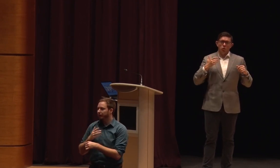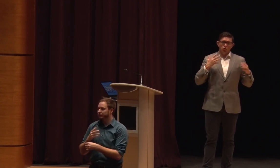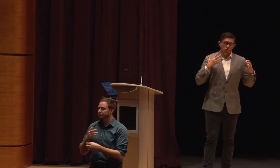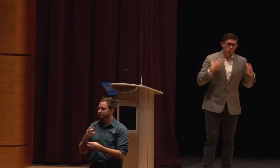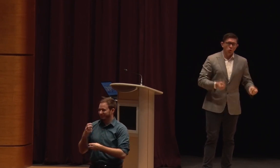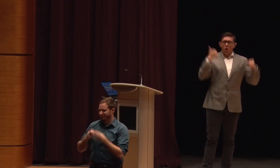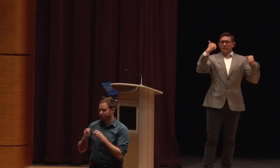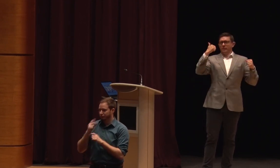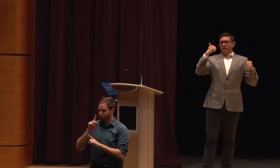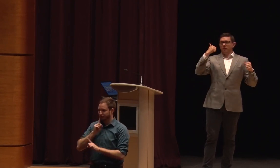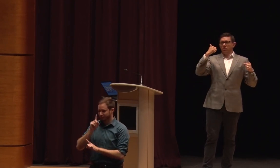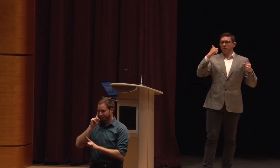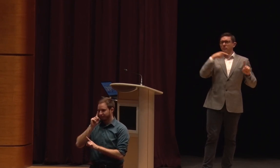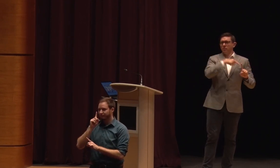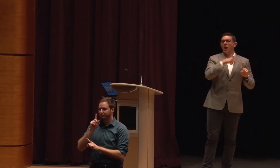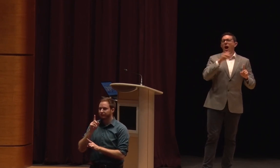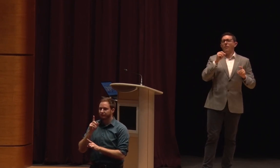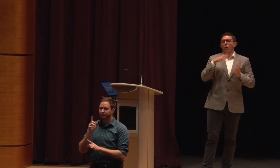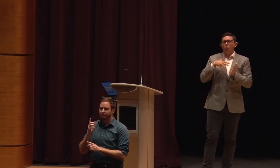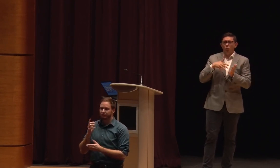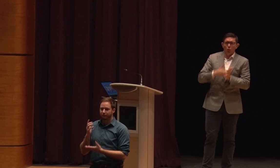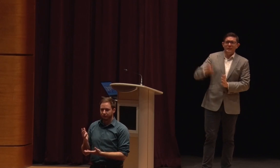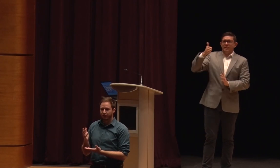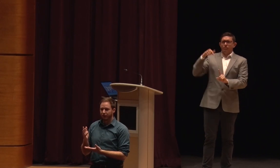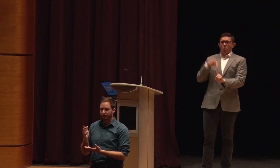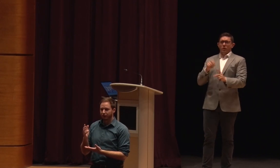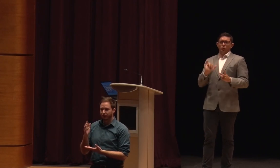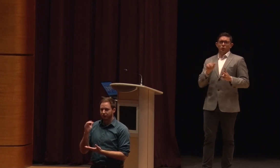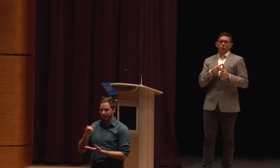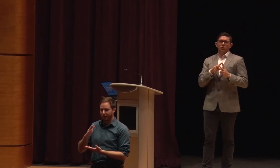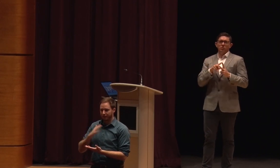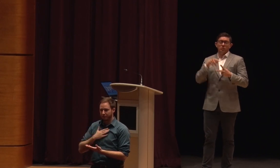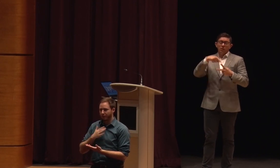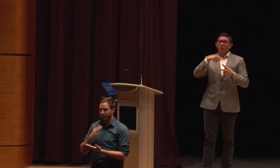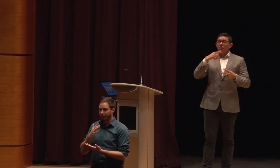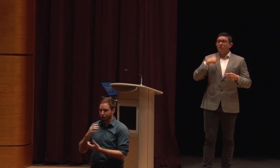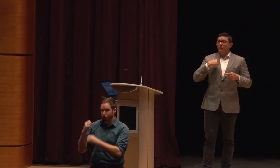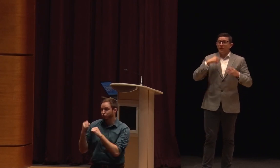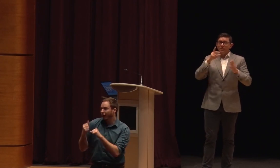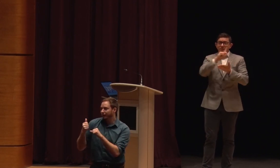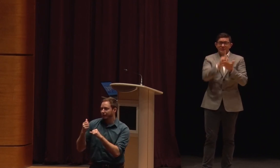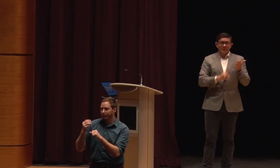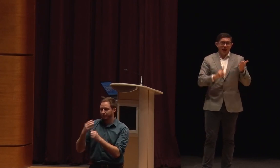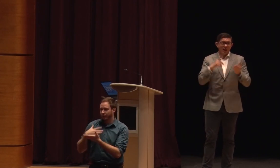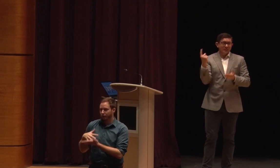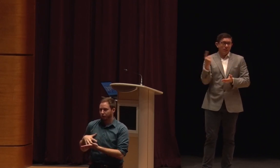with deafness is, you know, it is my strongest and weakest